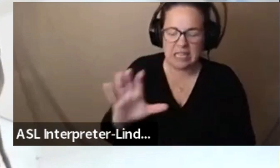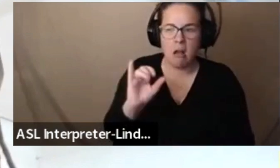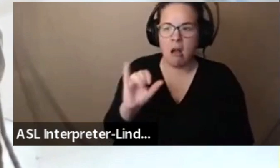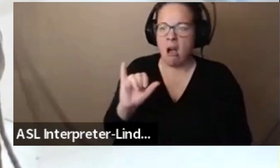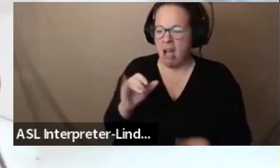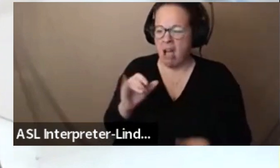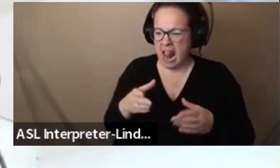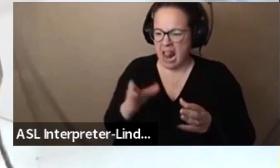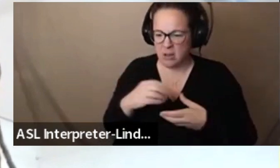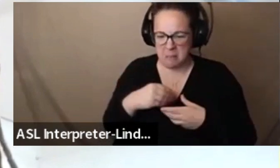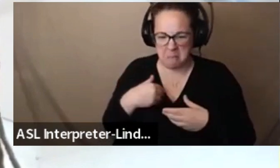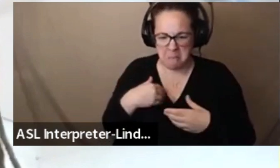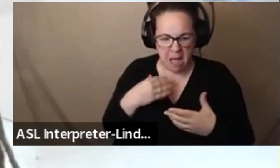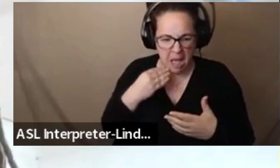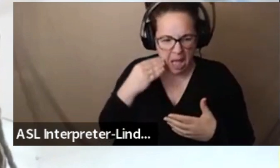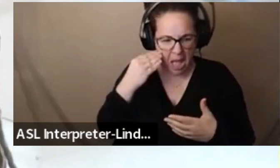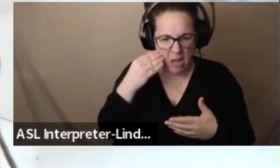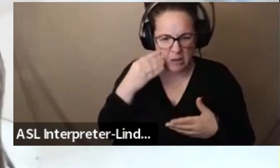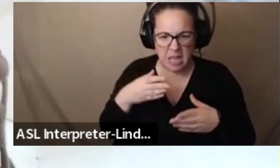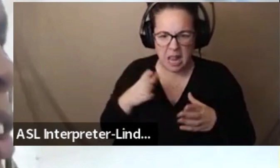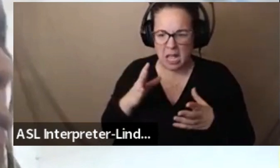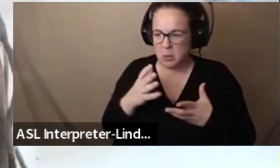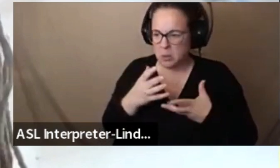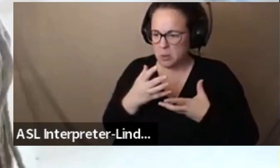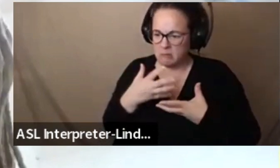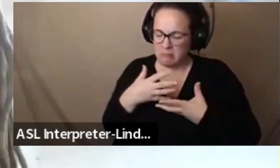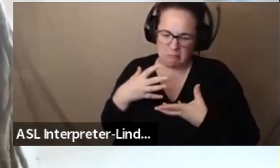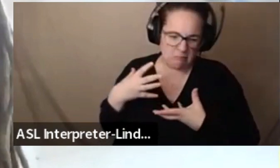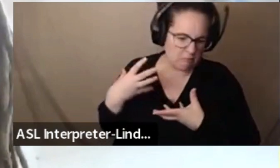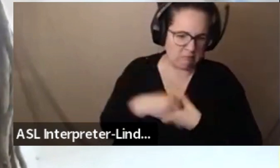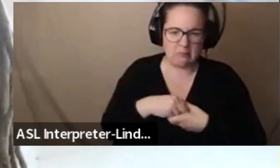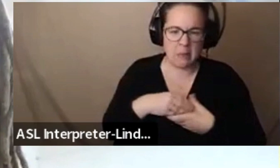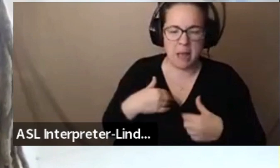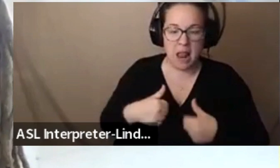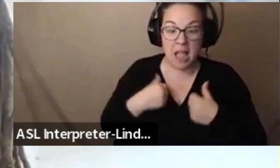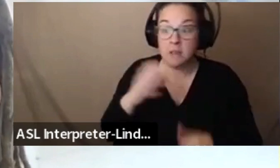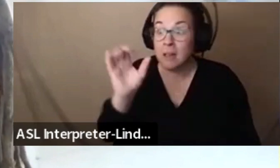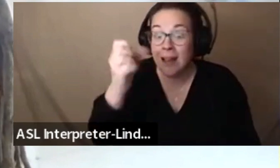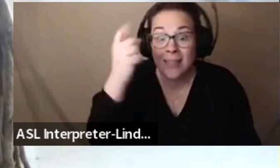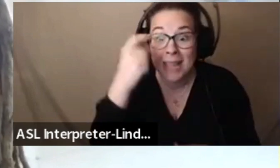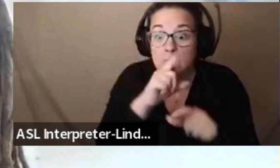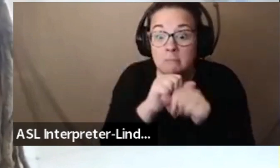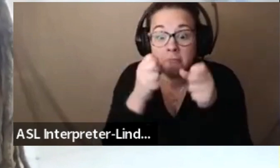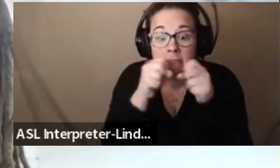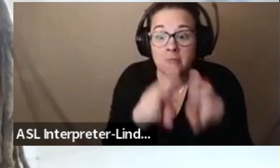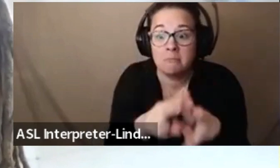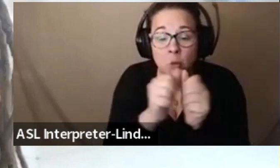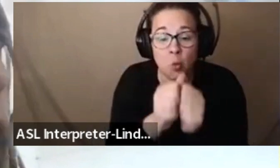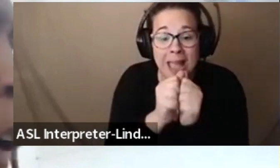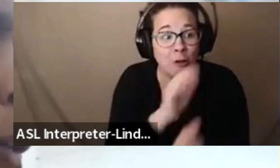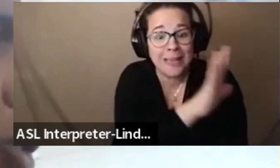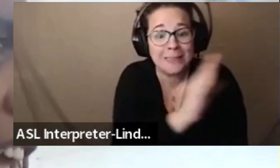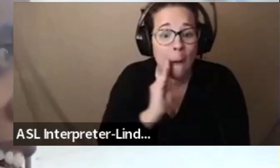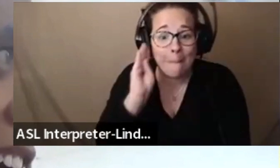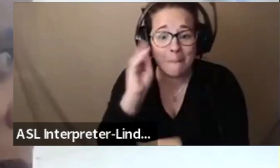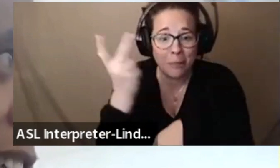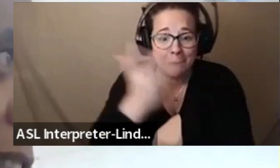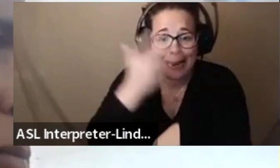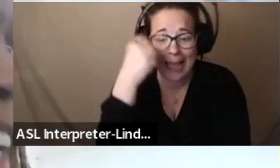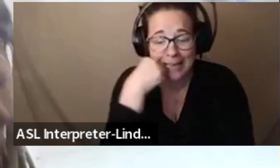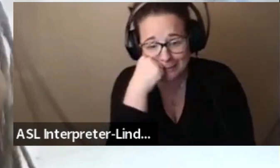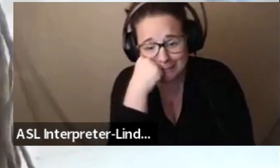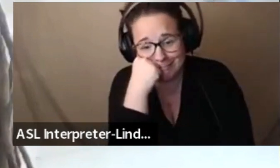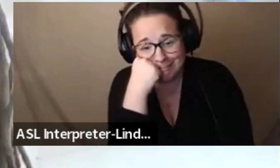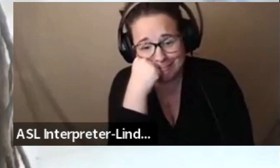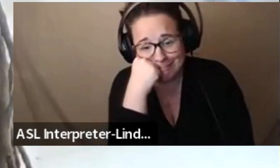I let you into my life." And yeah, because they even sleep in his cottage for like 3 days together, and there's a whole thing going